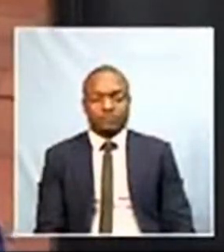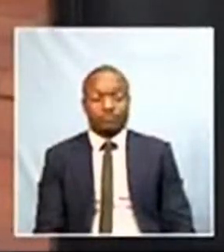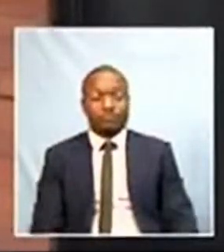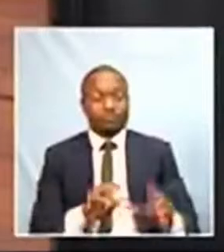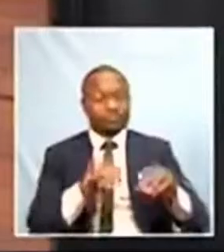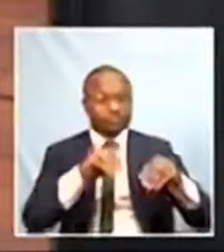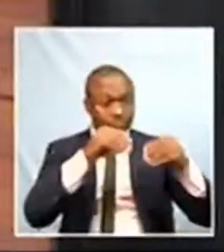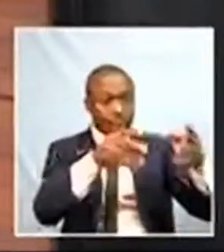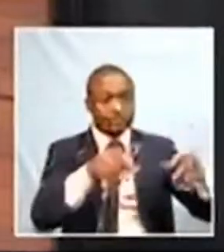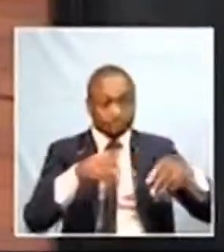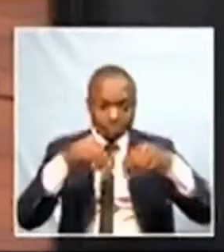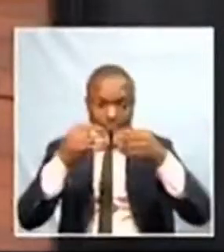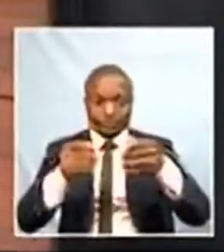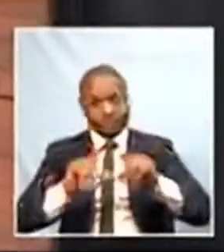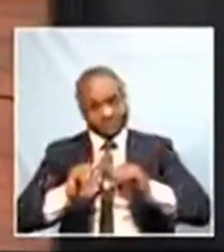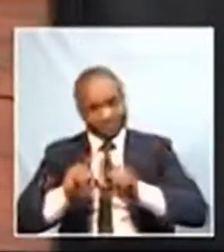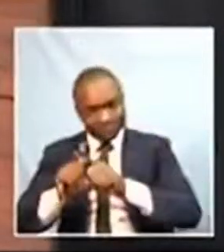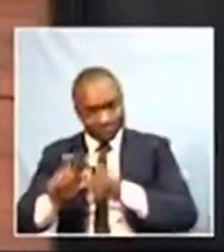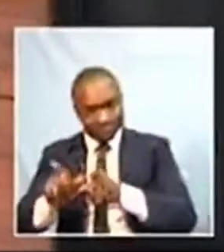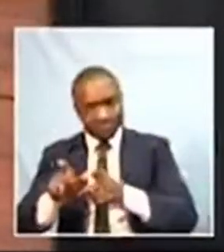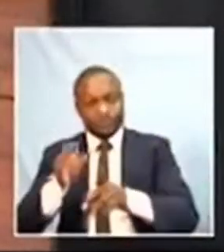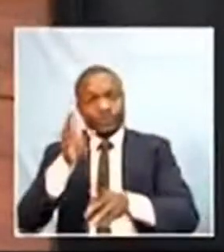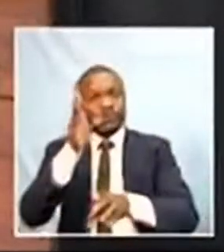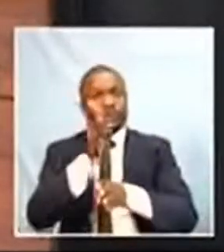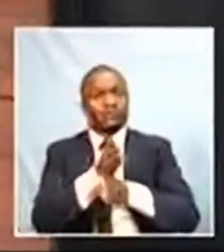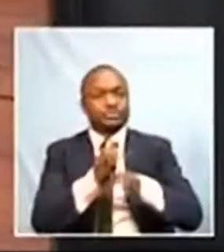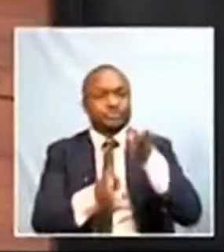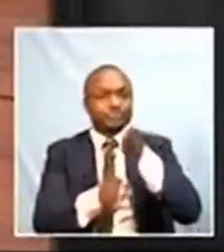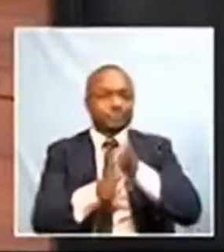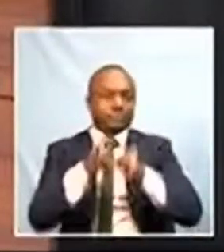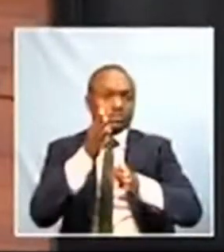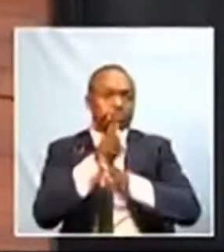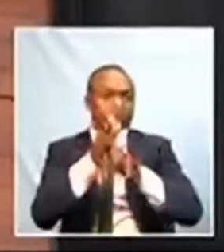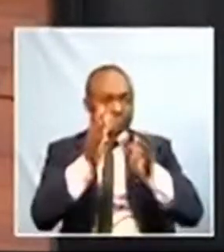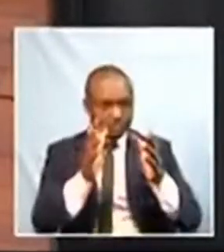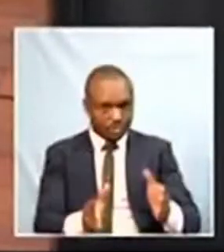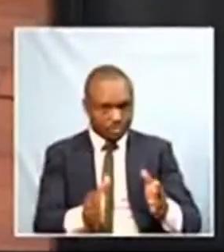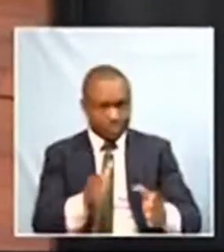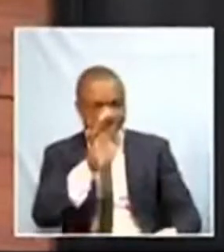assigned to different contractors in SIKONGO.